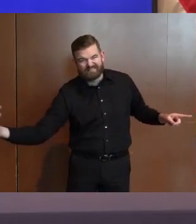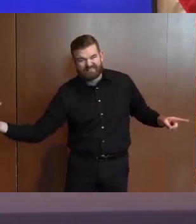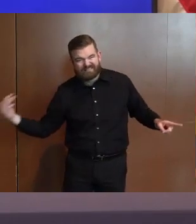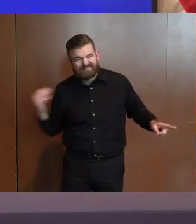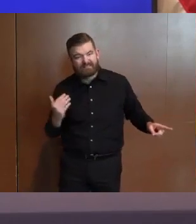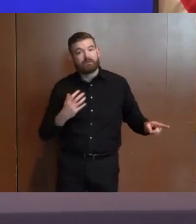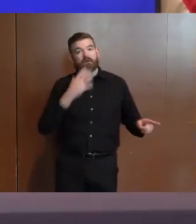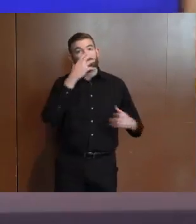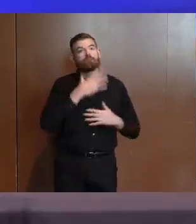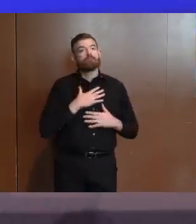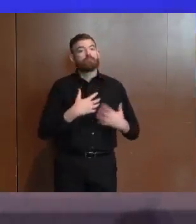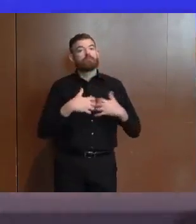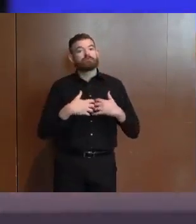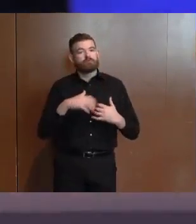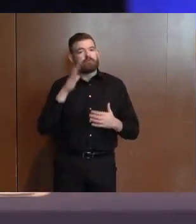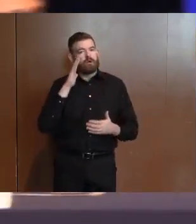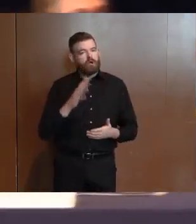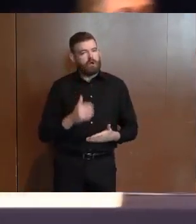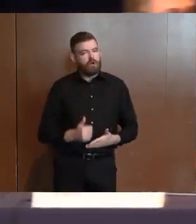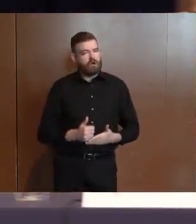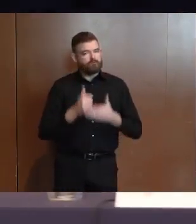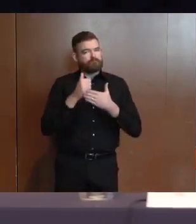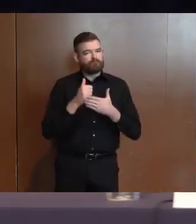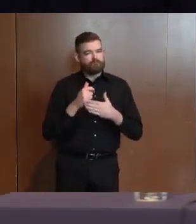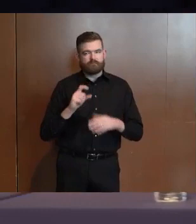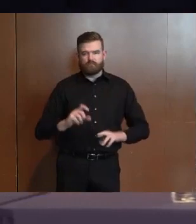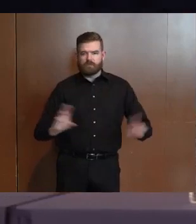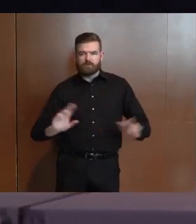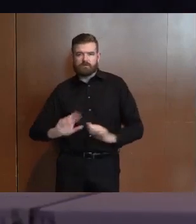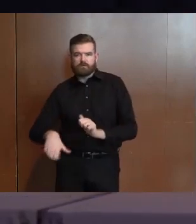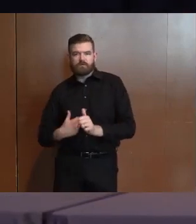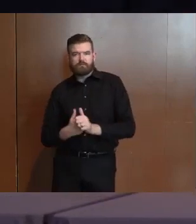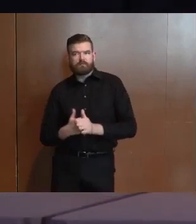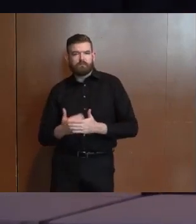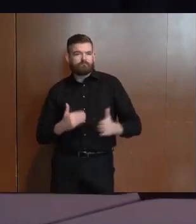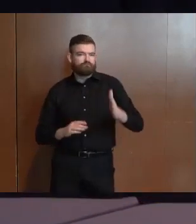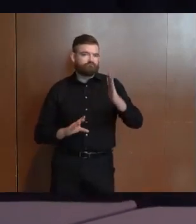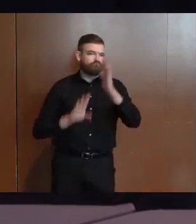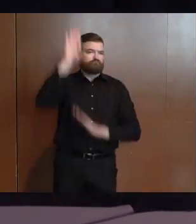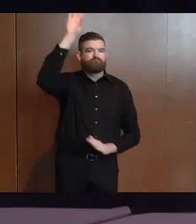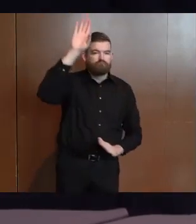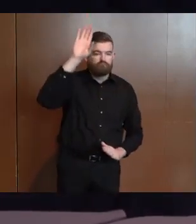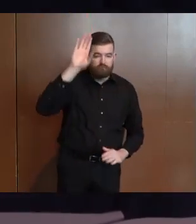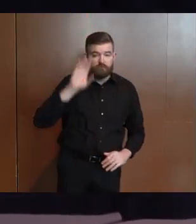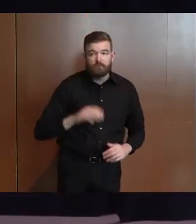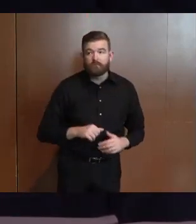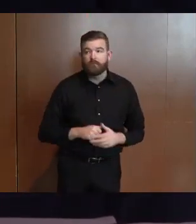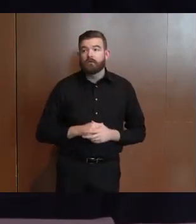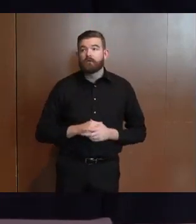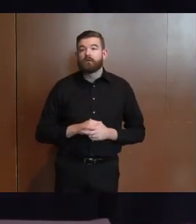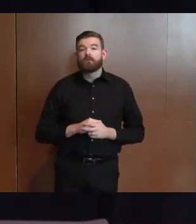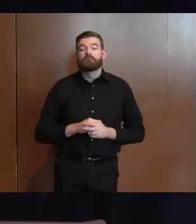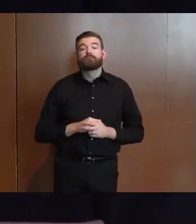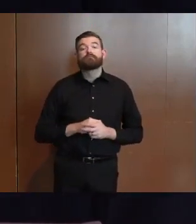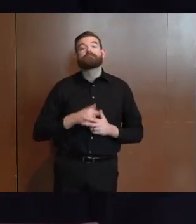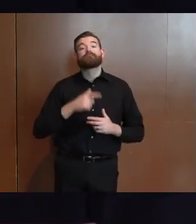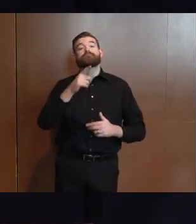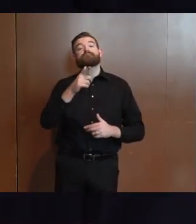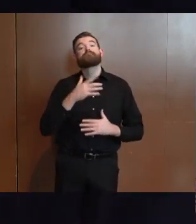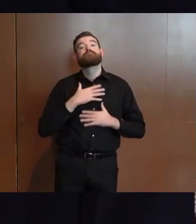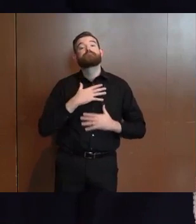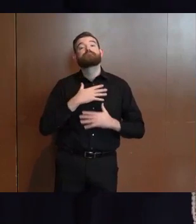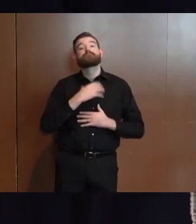Is that fair to say? Absolutely. Yeah. Absolutely. On the ventilators, and then I'll go to the other question you had about morgue space.